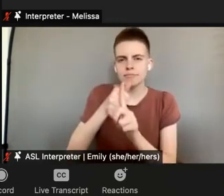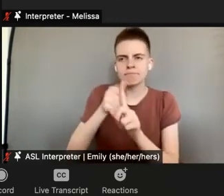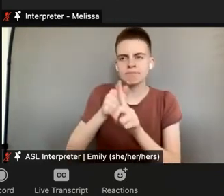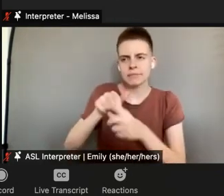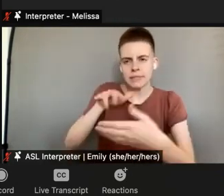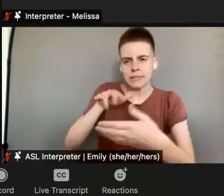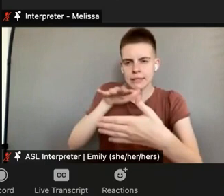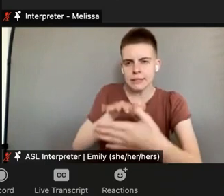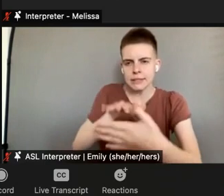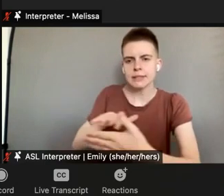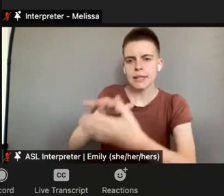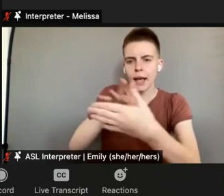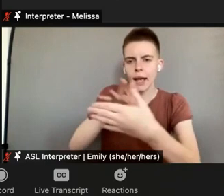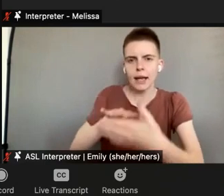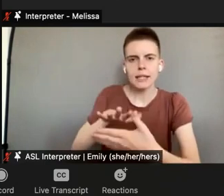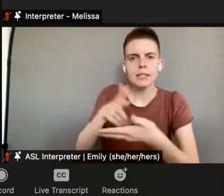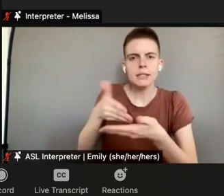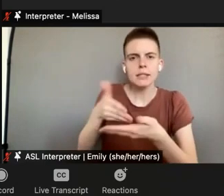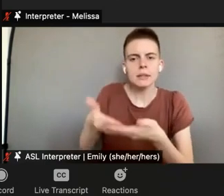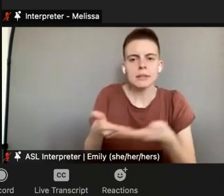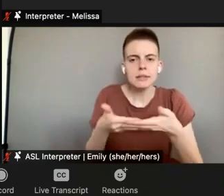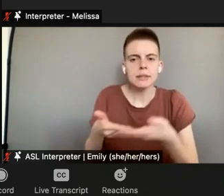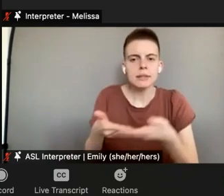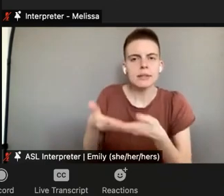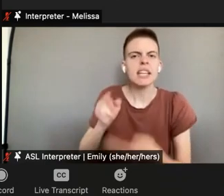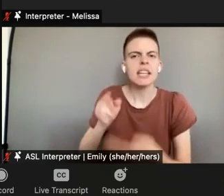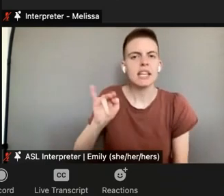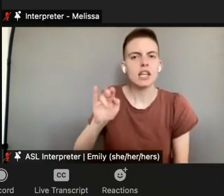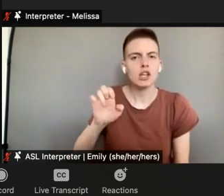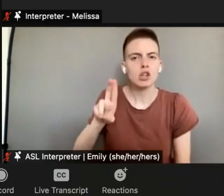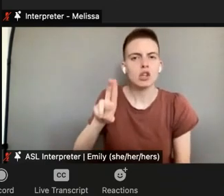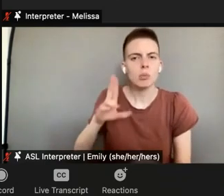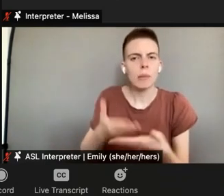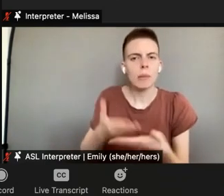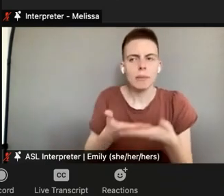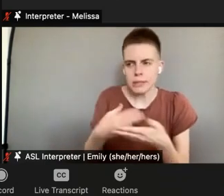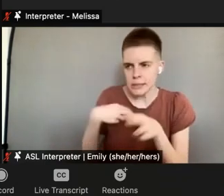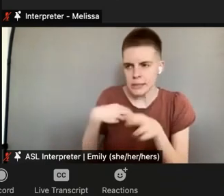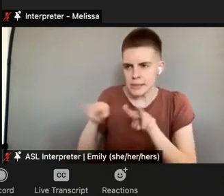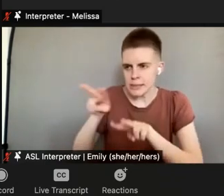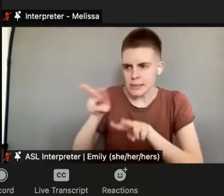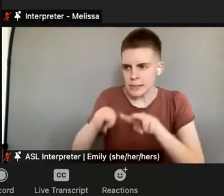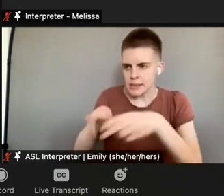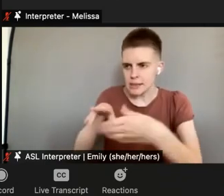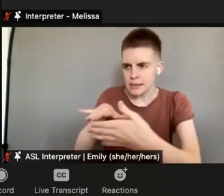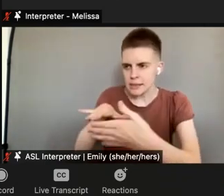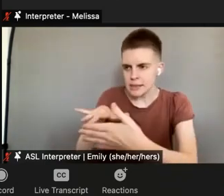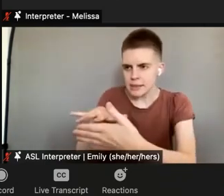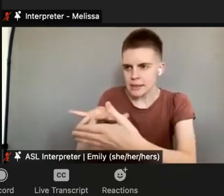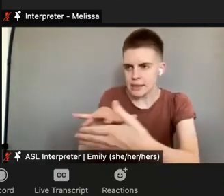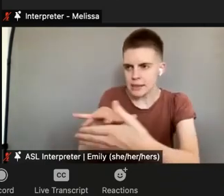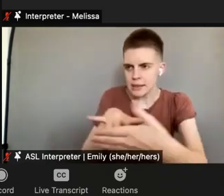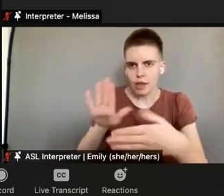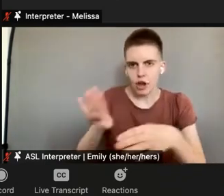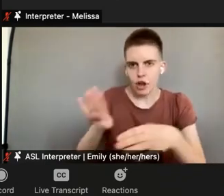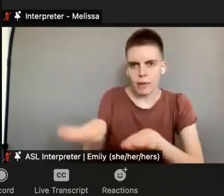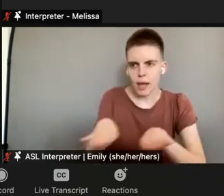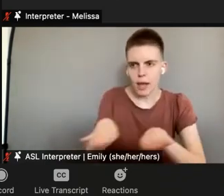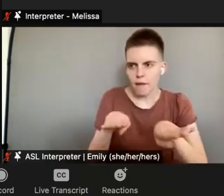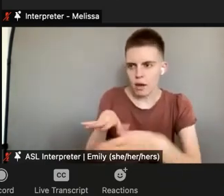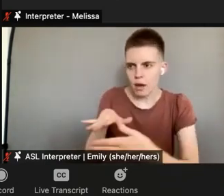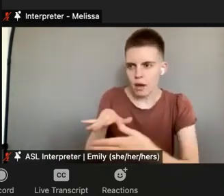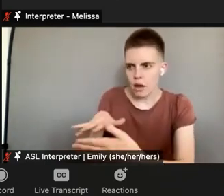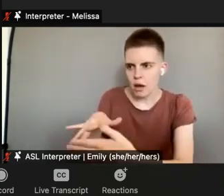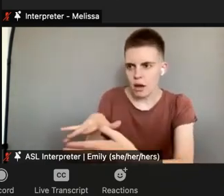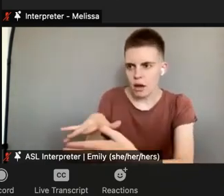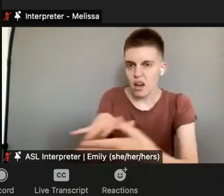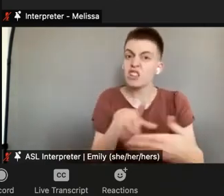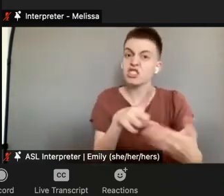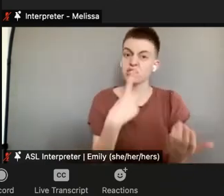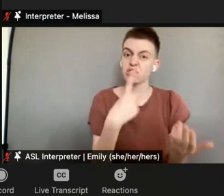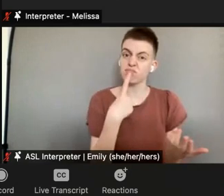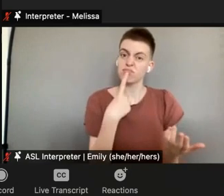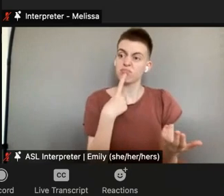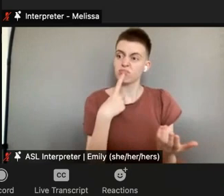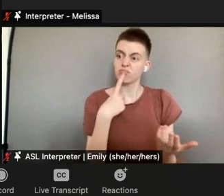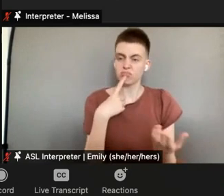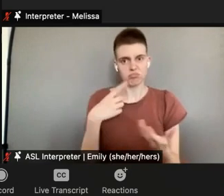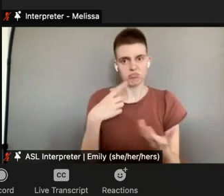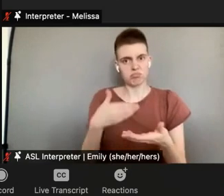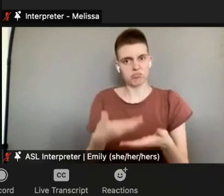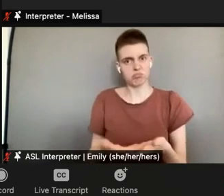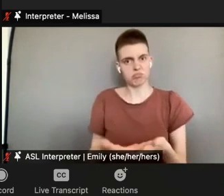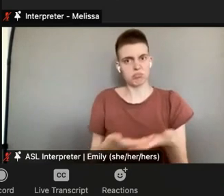preemies mostly, teaches us that even brand new babies will do things on their own behalf